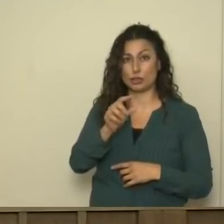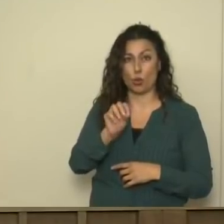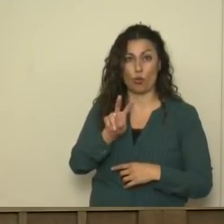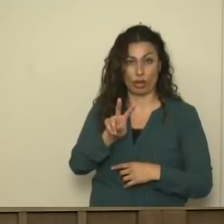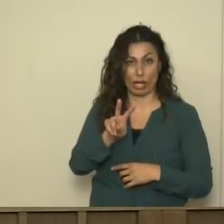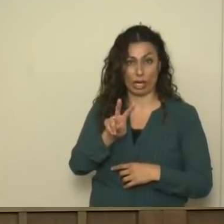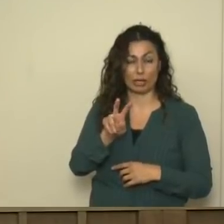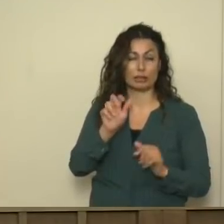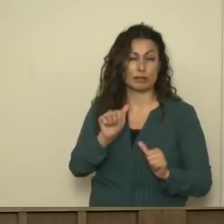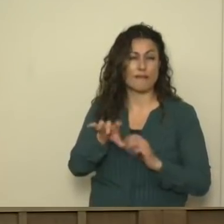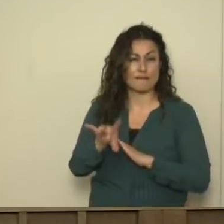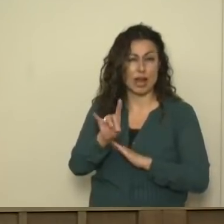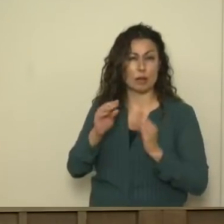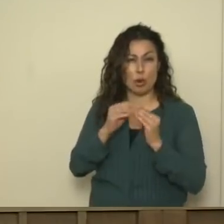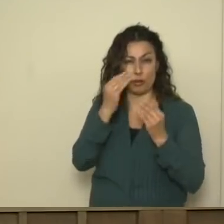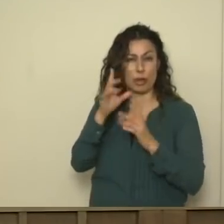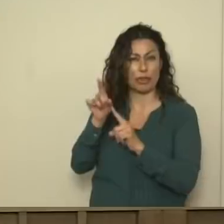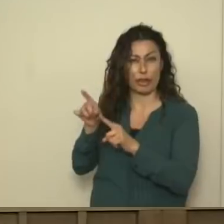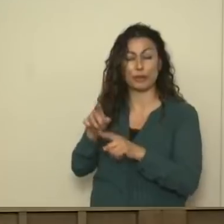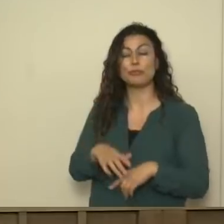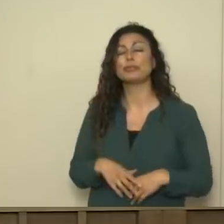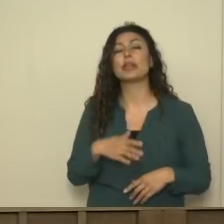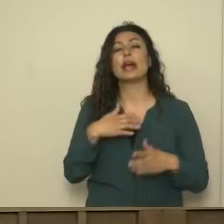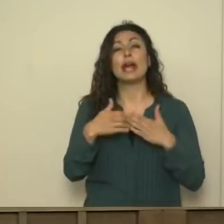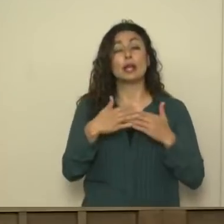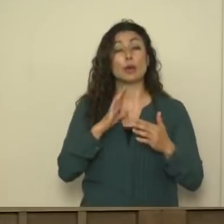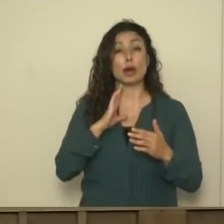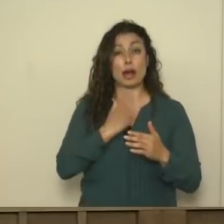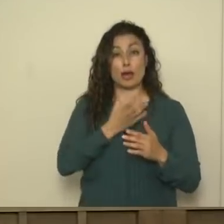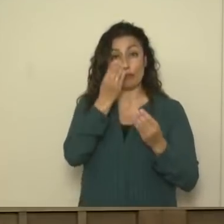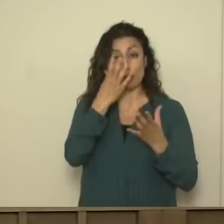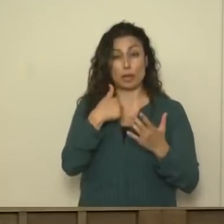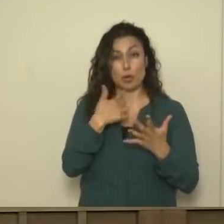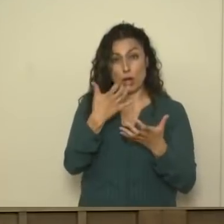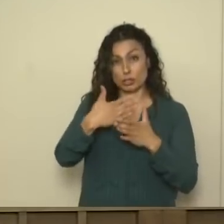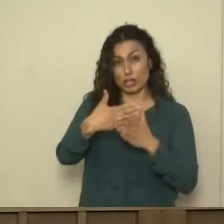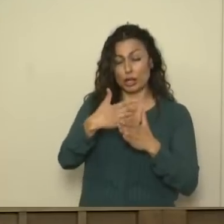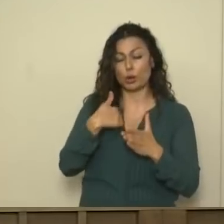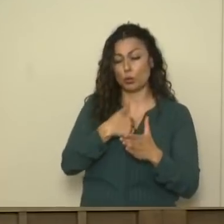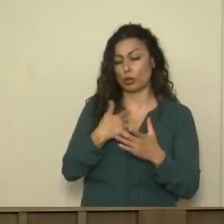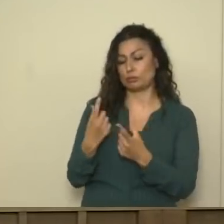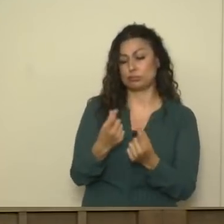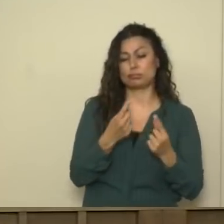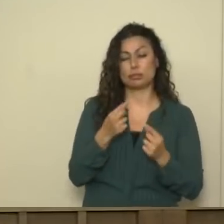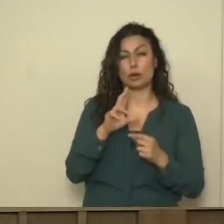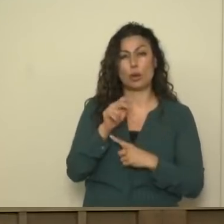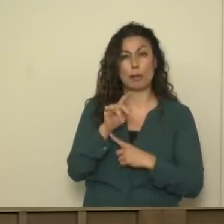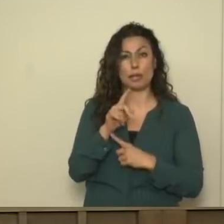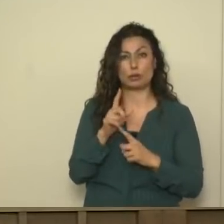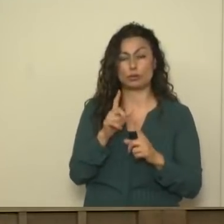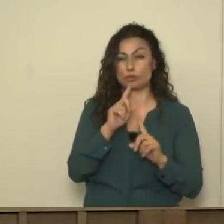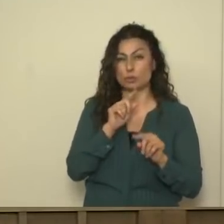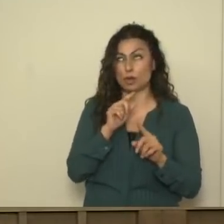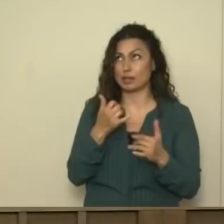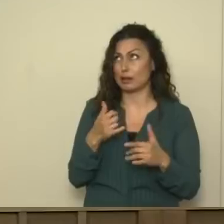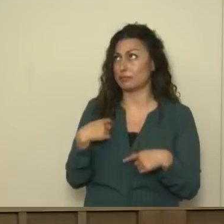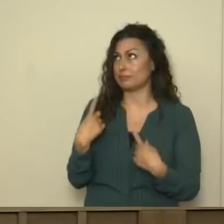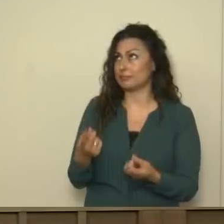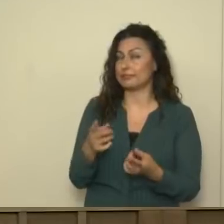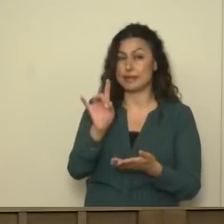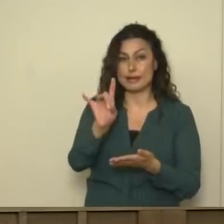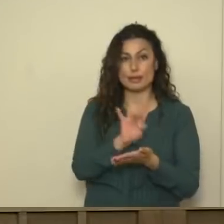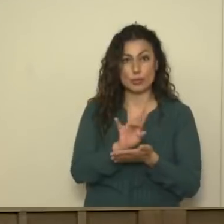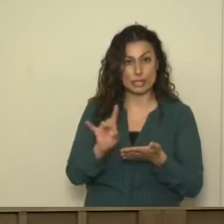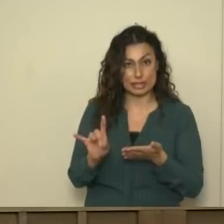env.nm.gov. But the data that I wanted to share with you today is we've been conducting rapid responses for now about 8